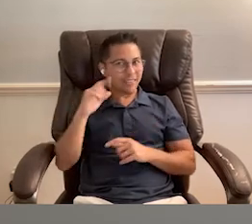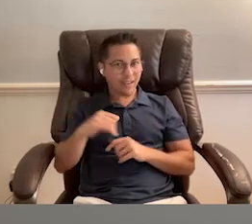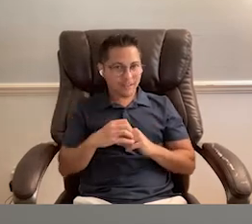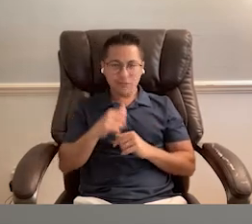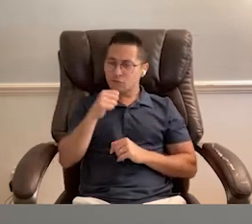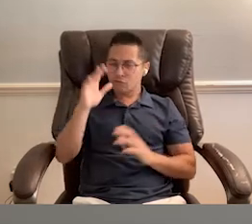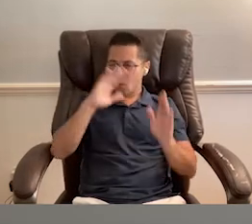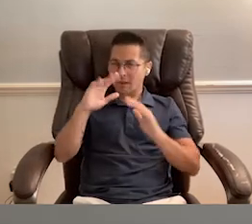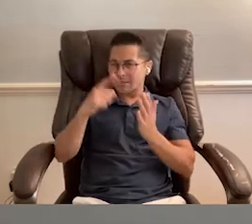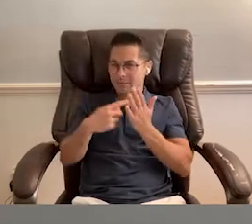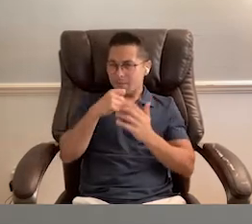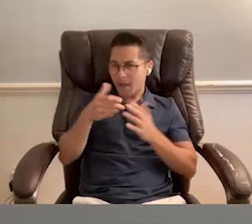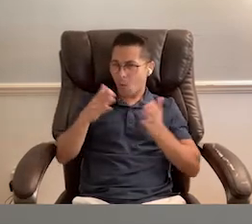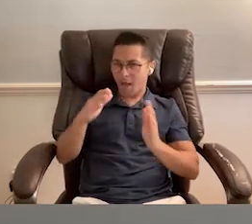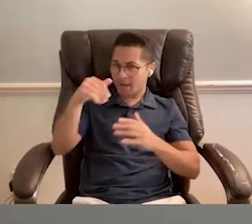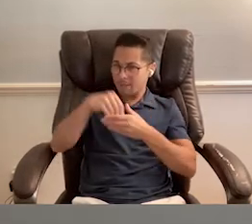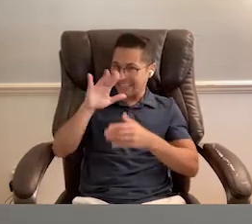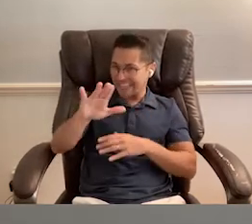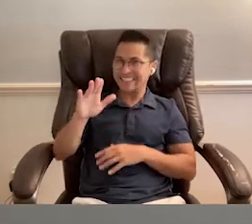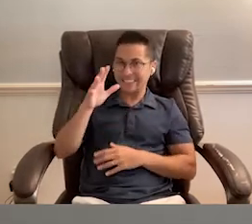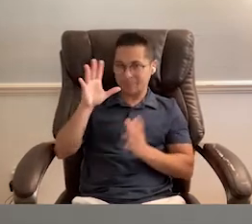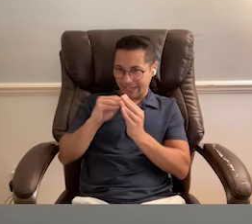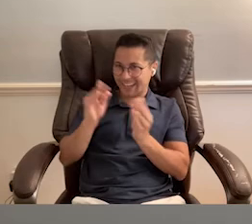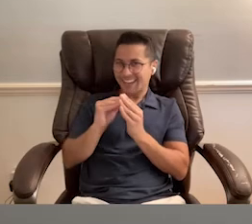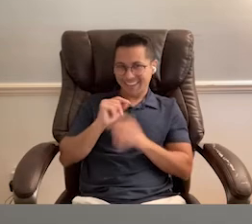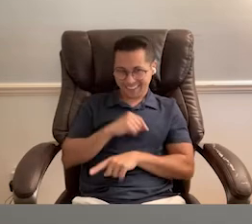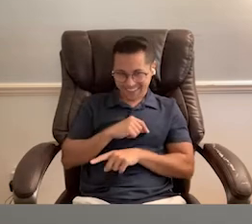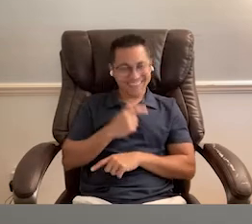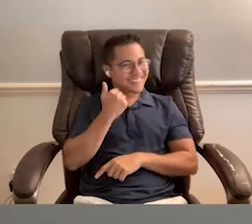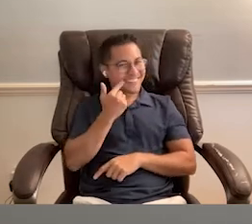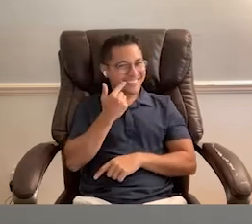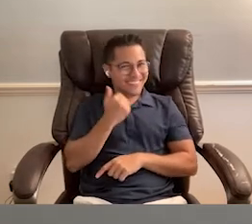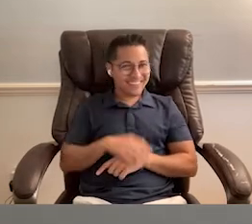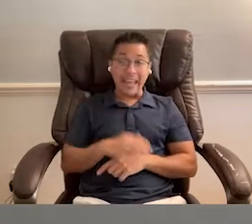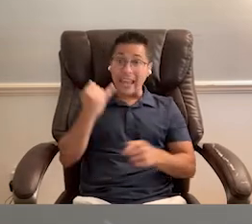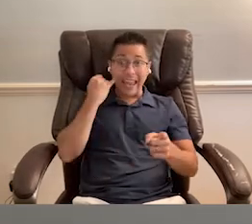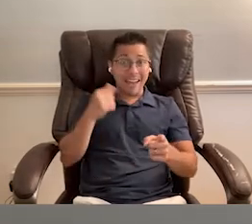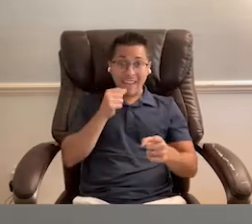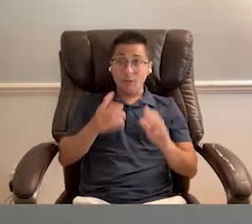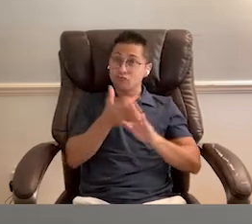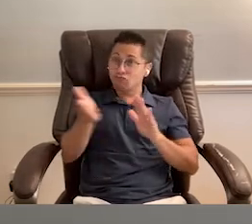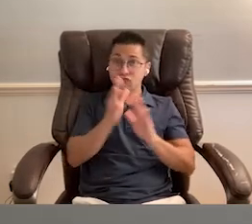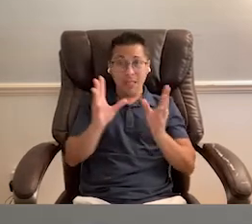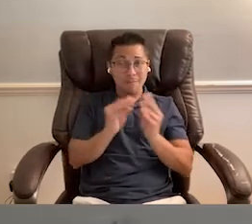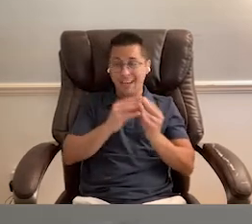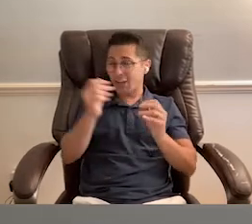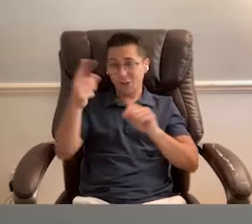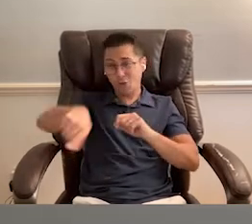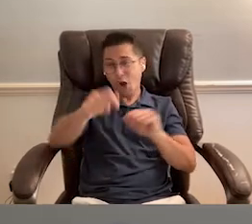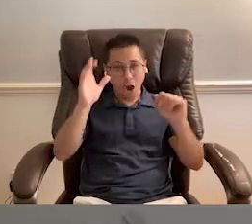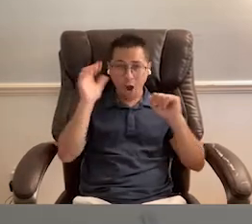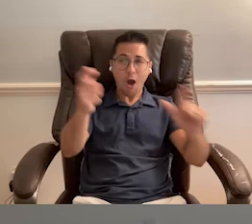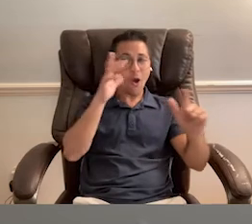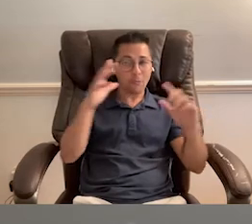Don't worry, sometimes I'm not welcome in his meeting. So you know what to ask. If I was running the meeting, you all would be welcome,